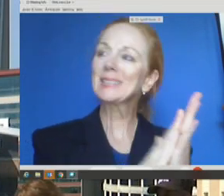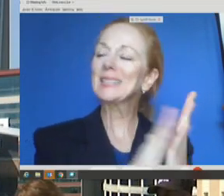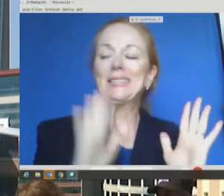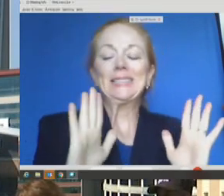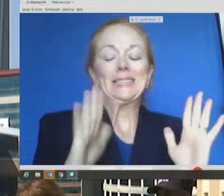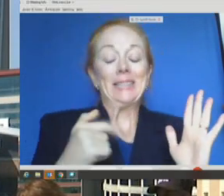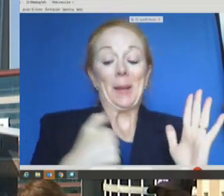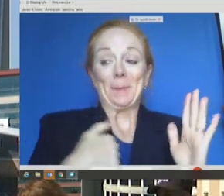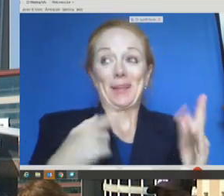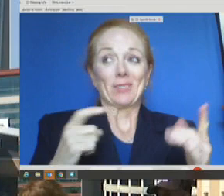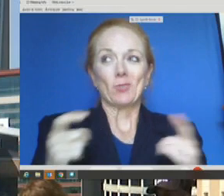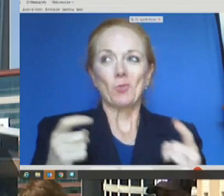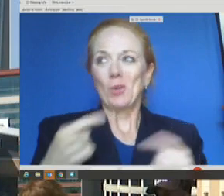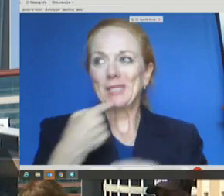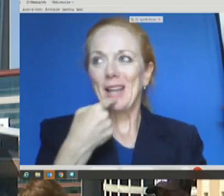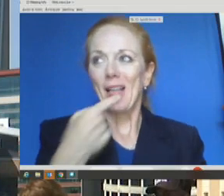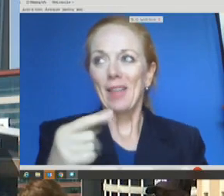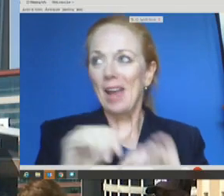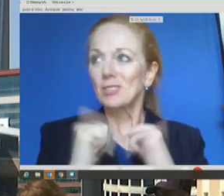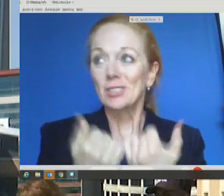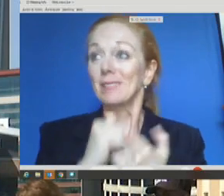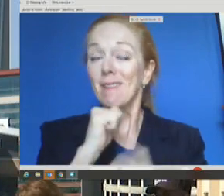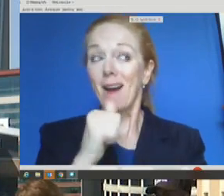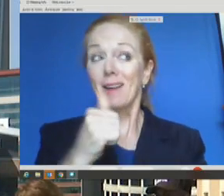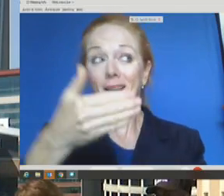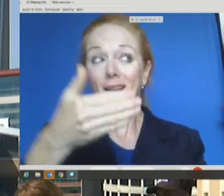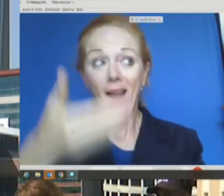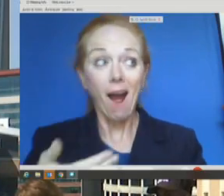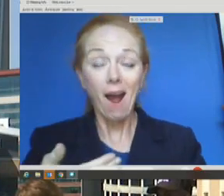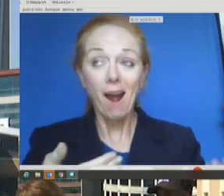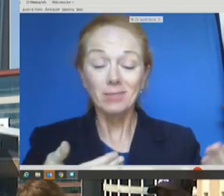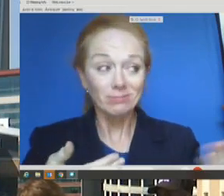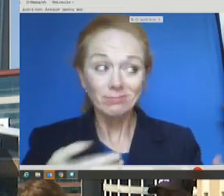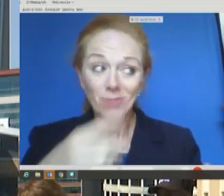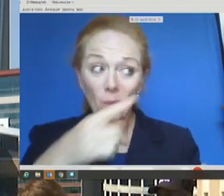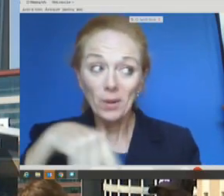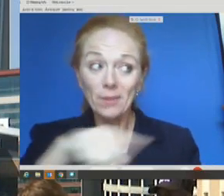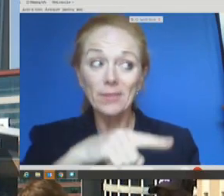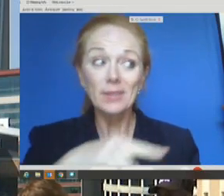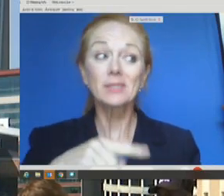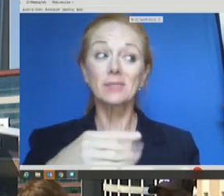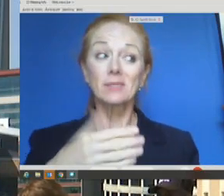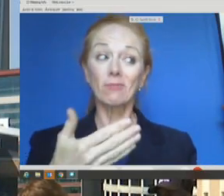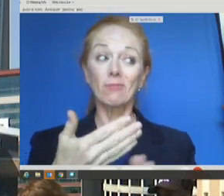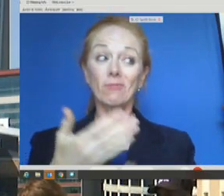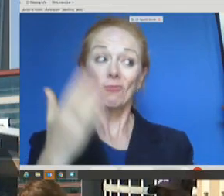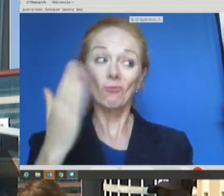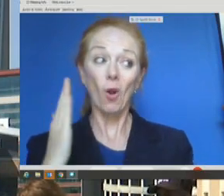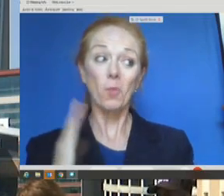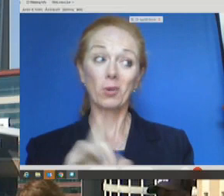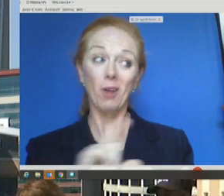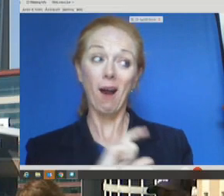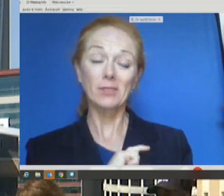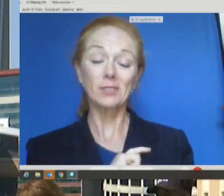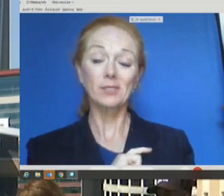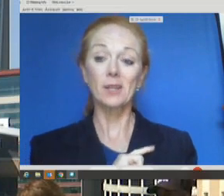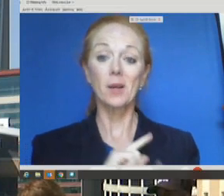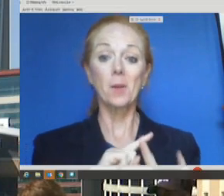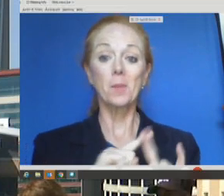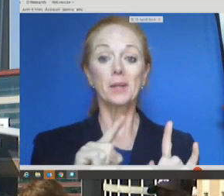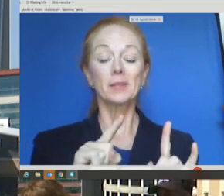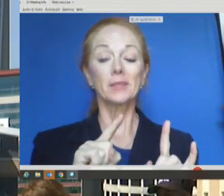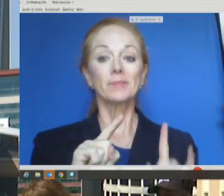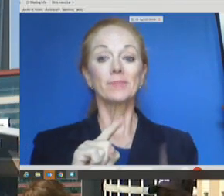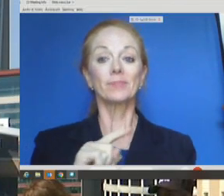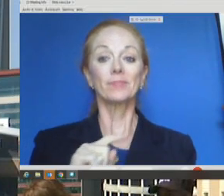over telling an agency not to hire one of these former officers. However, they're doing